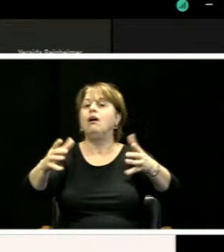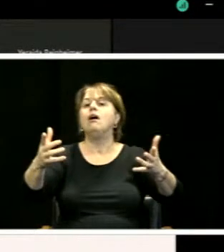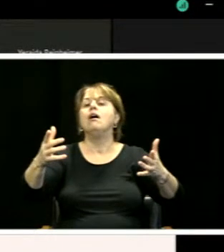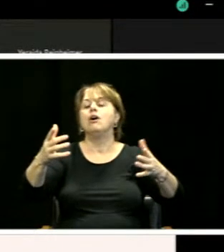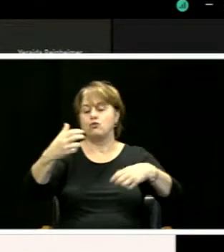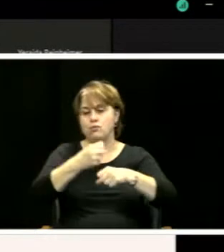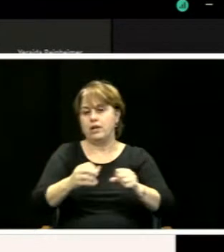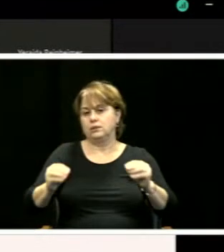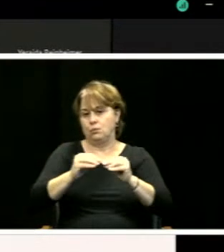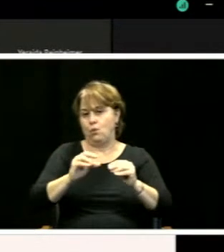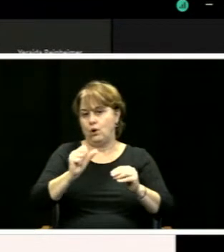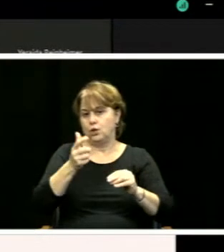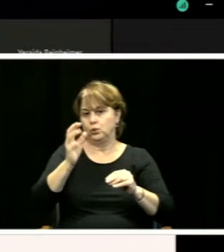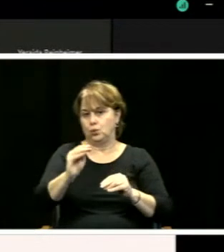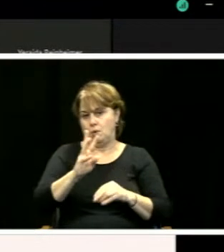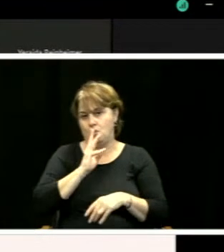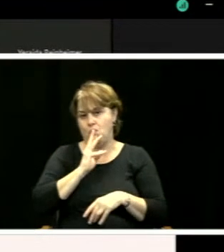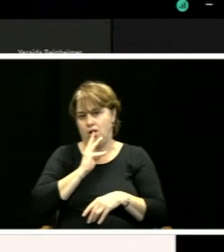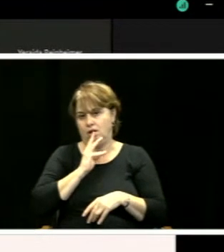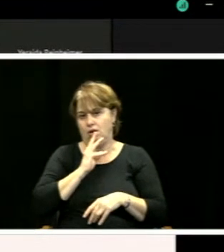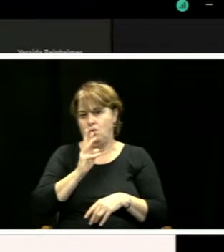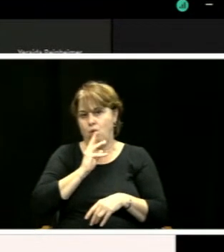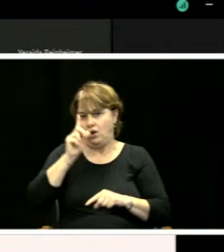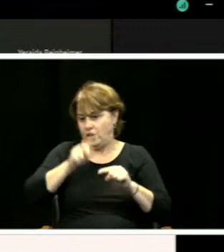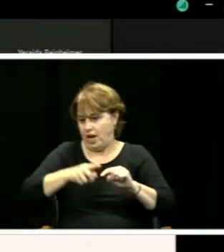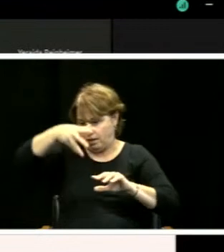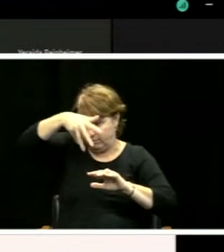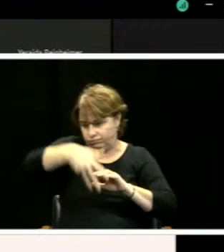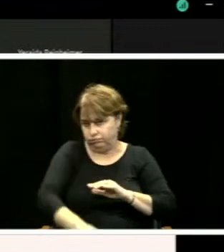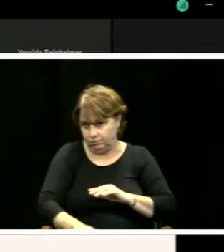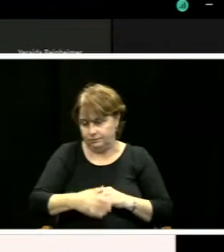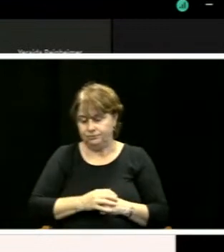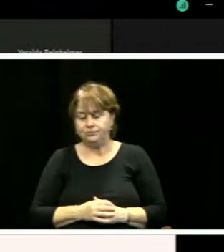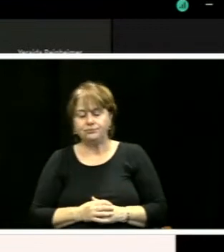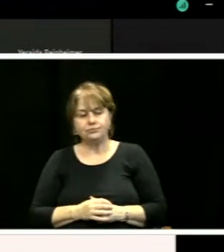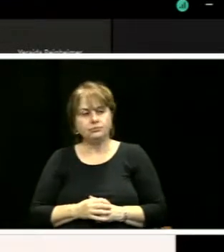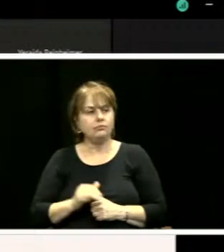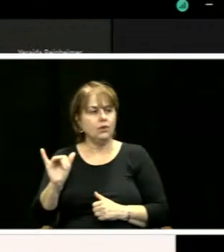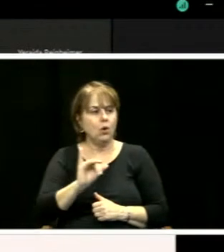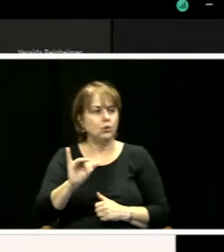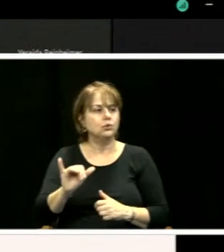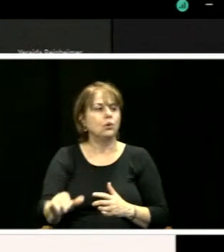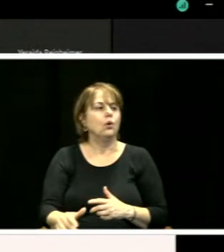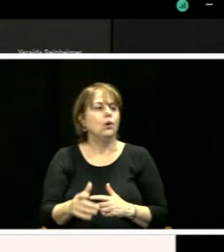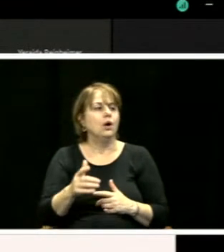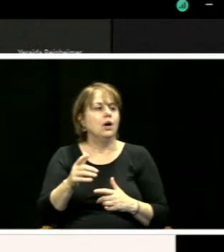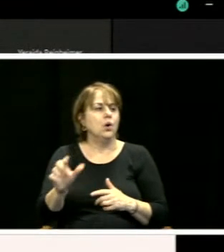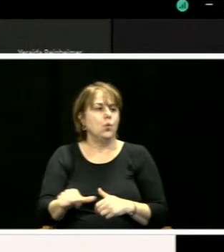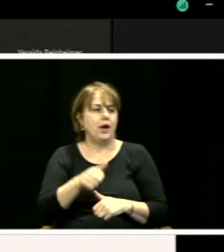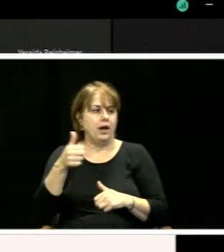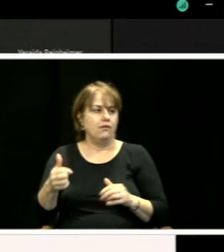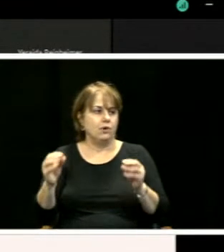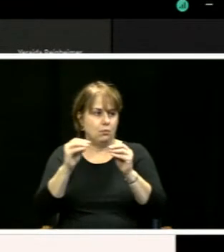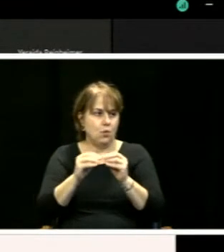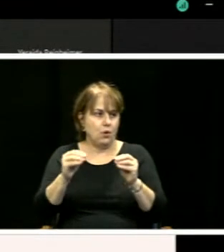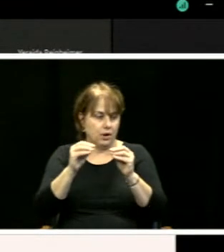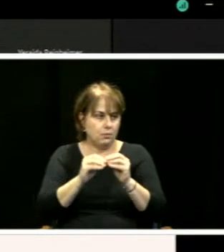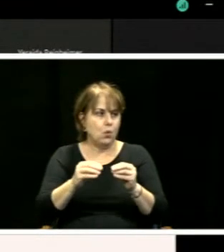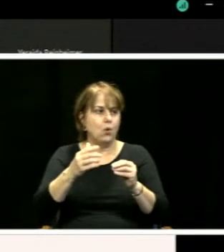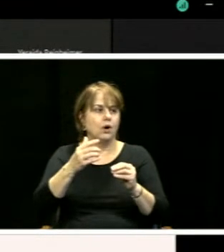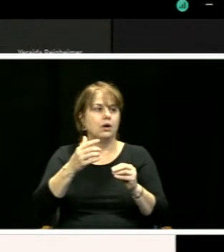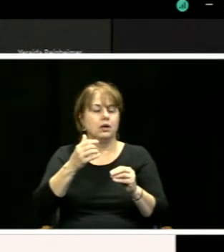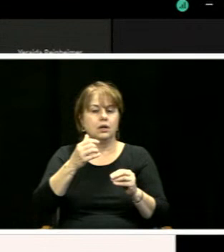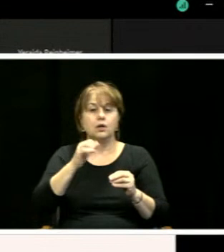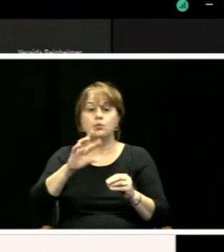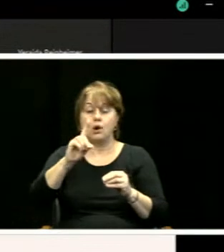stormwater. We also have had more frequent and high intensity rain events. I don't think I need to explain any of that to anybody on the call. I mean, in the last 4